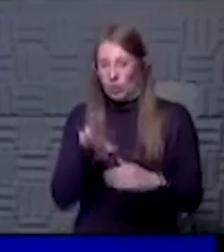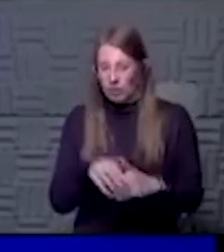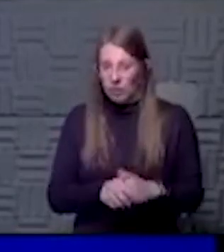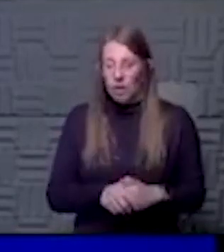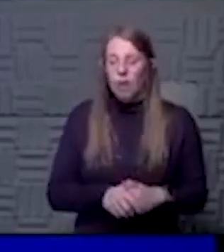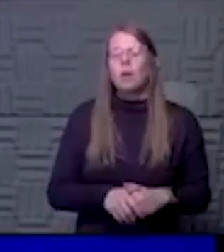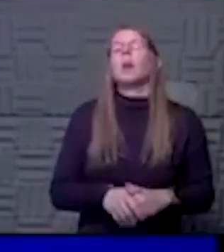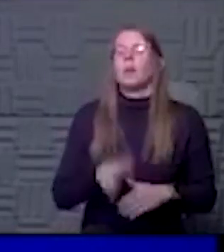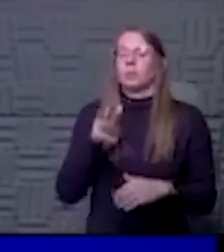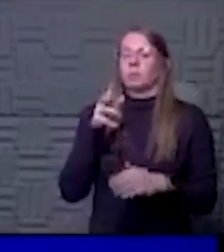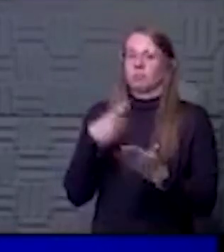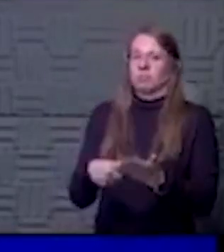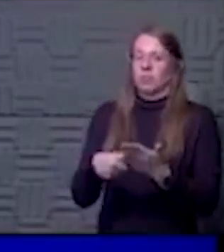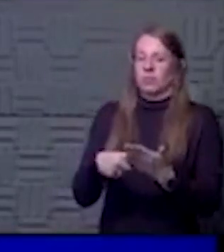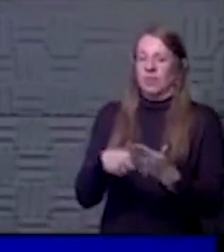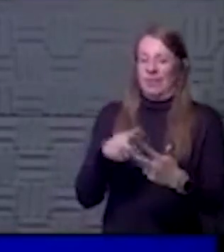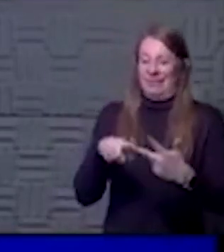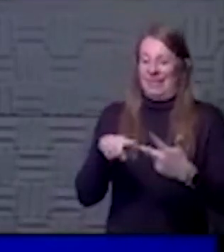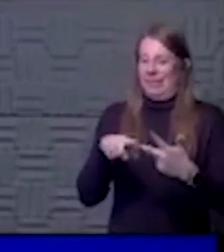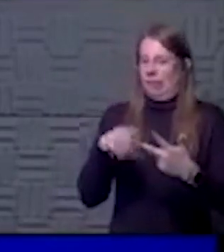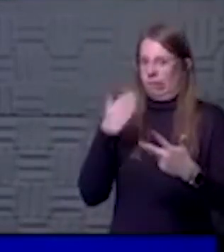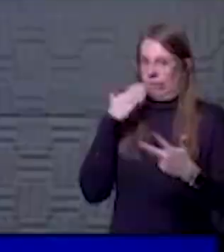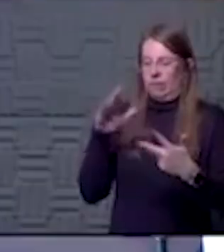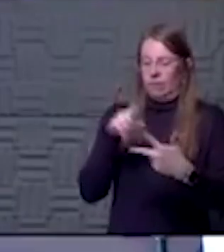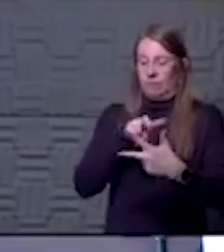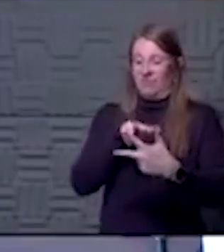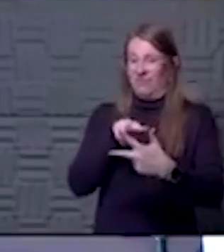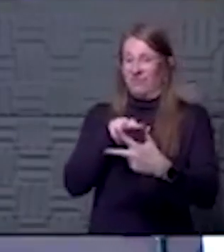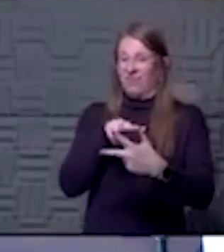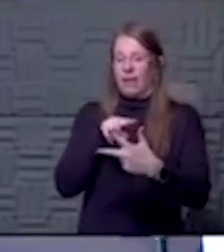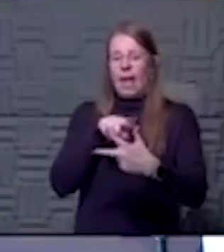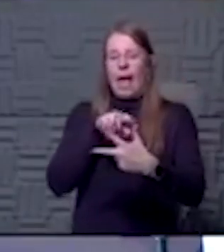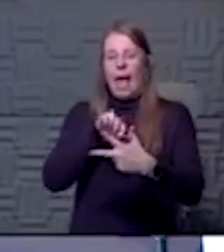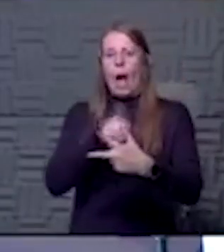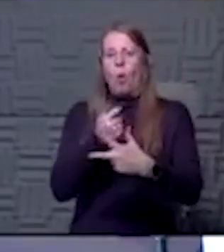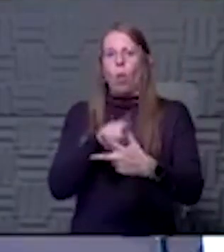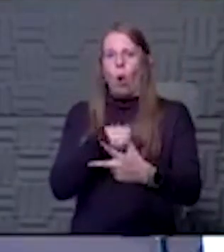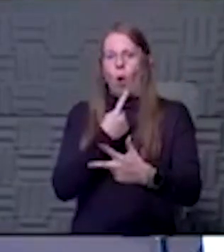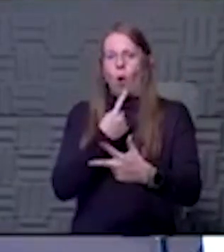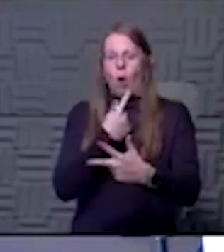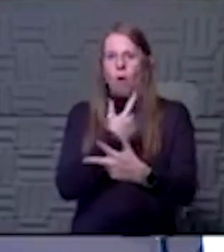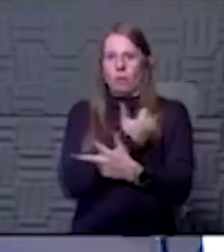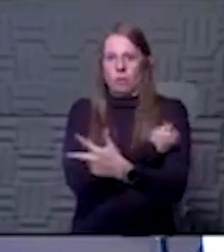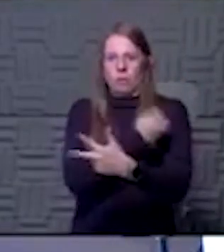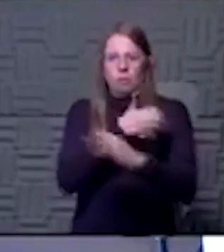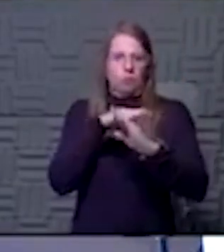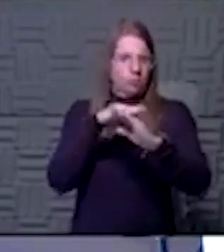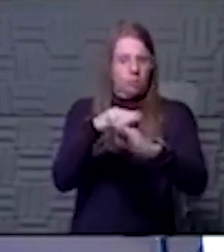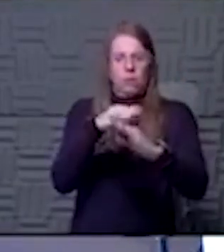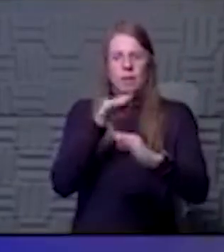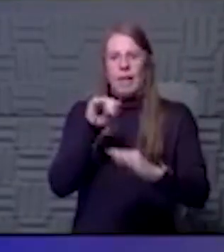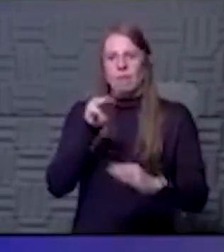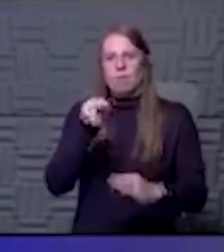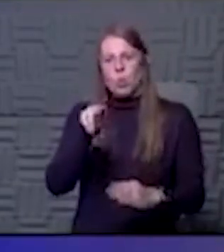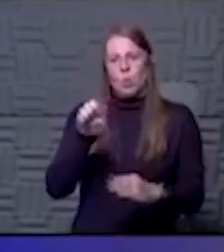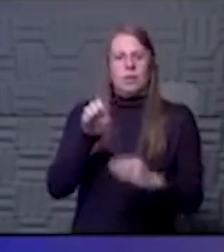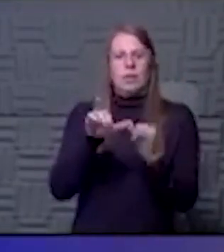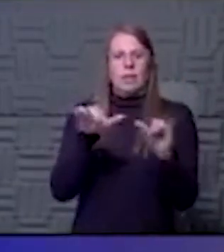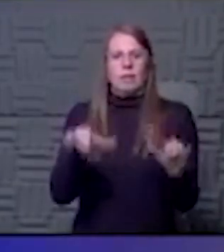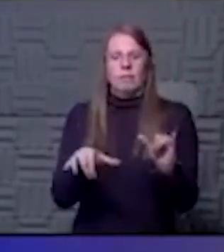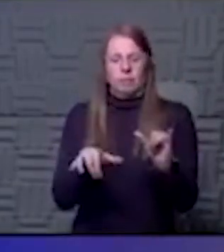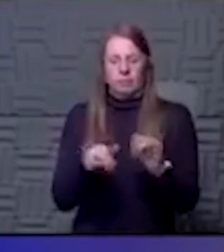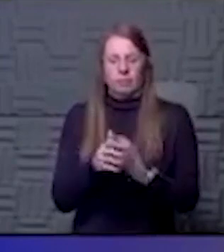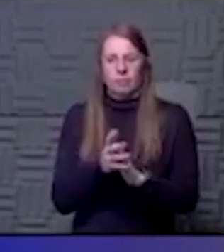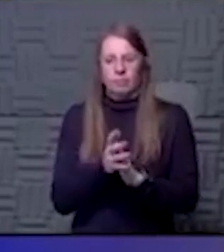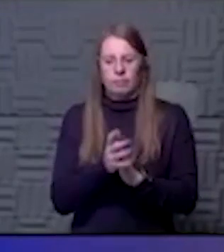Let's hit about that. So the latter we don't really know yet, but the first two questions: how long will it take to rev up your immune I system? don't remember what happened in